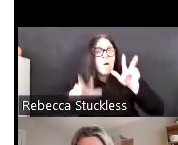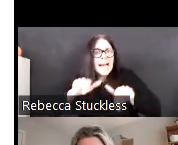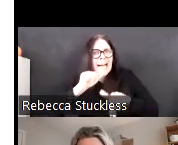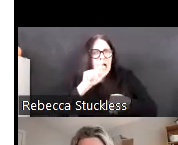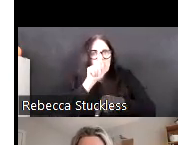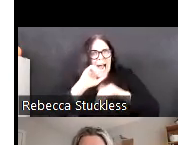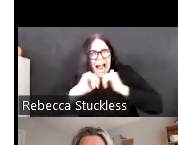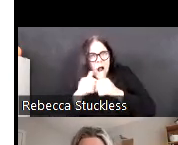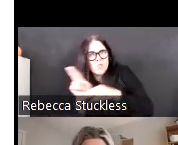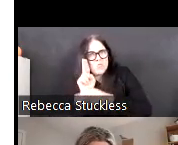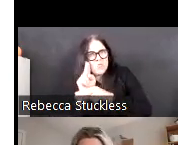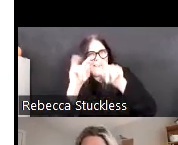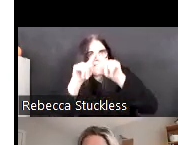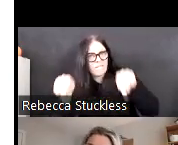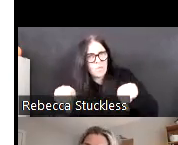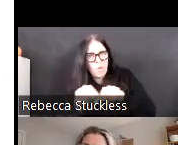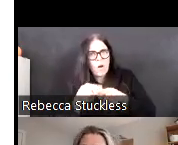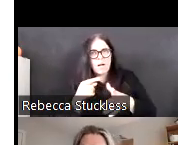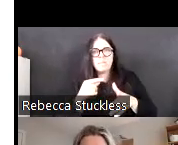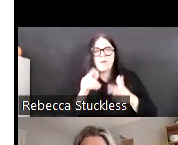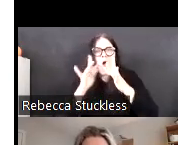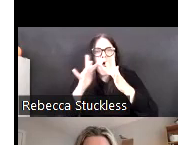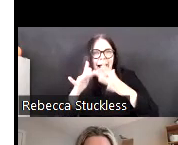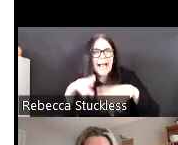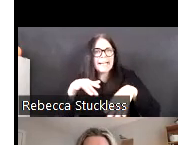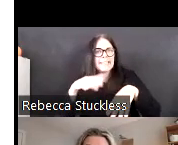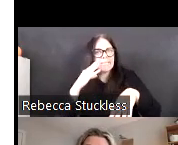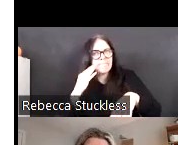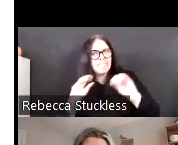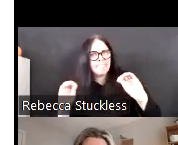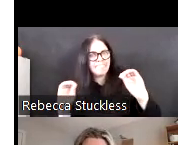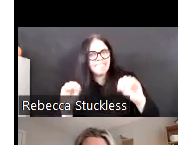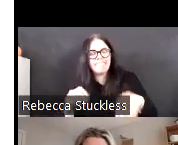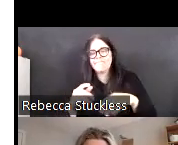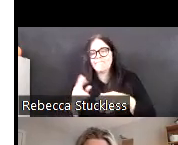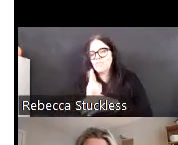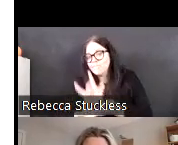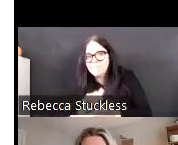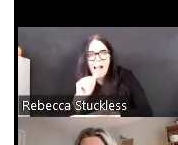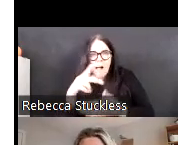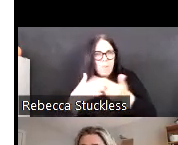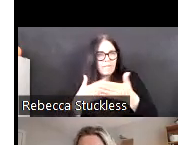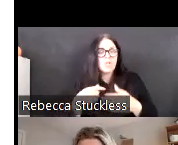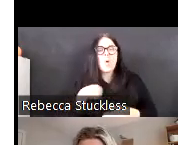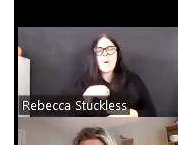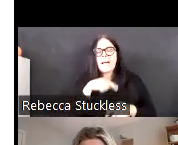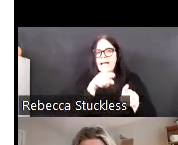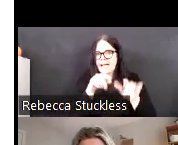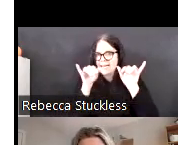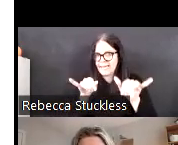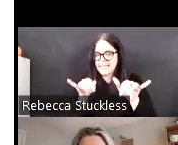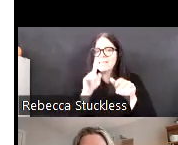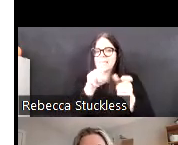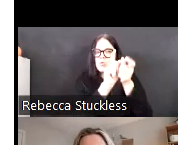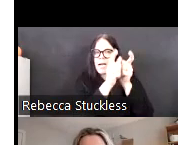forms or surveys that they are sort of have to do online or on a device. So what we did in this case, we actually looked at customizing it a